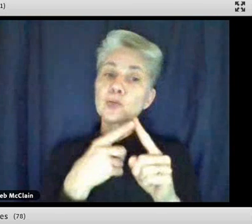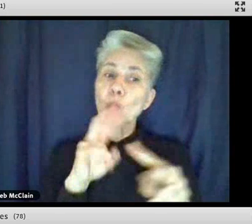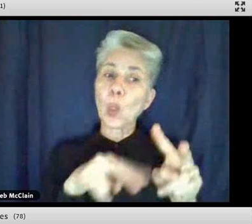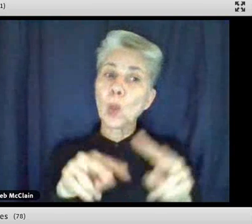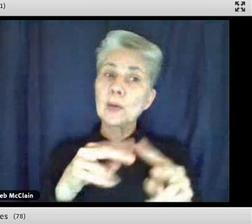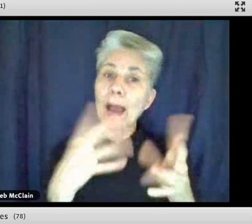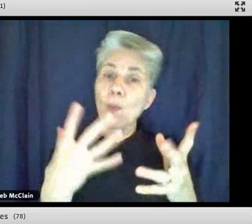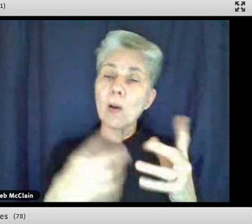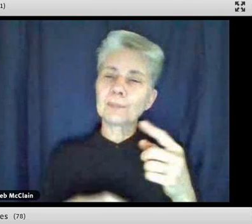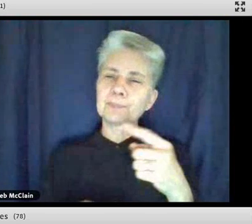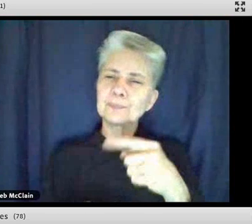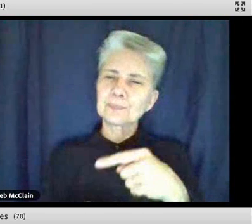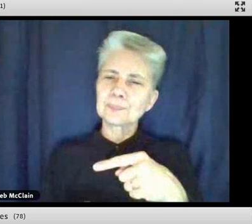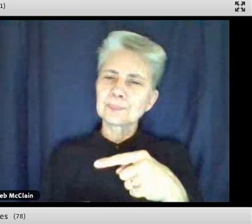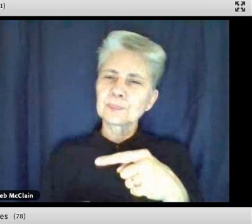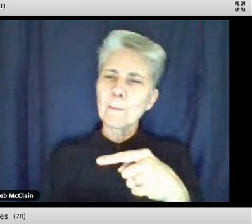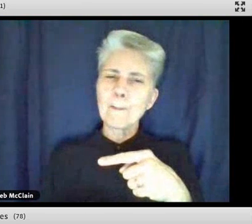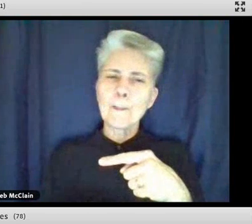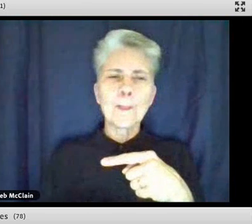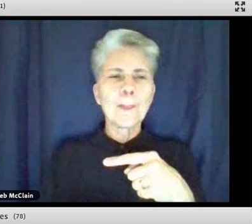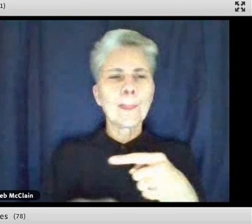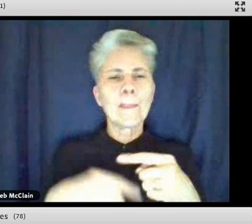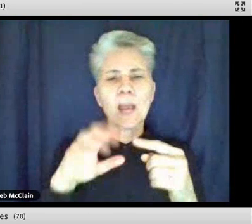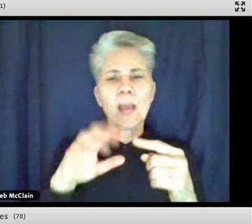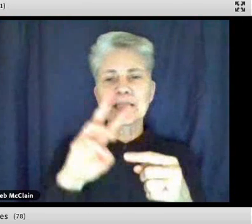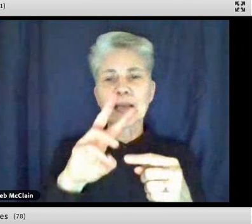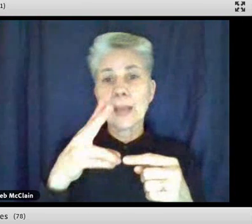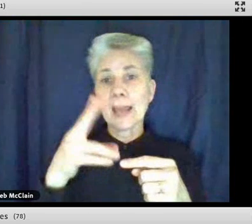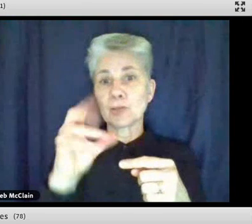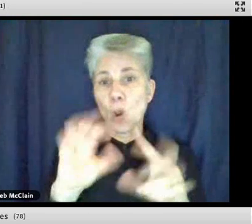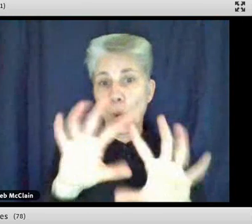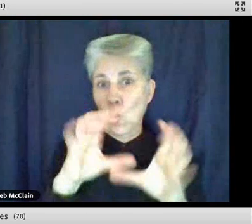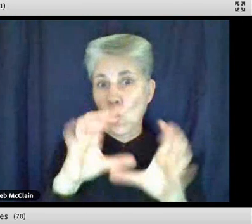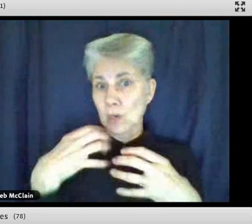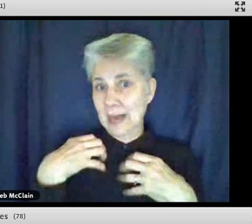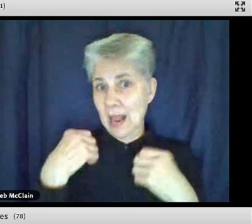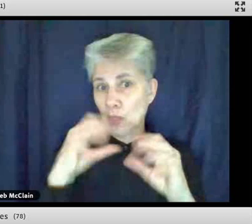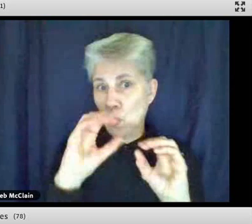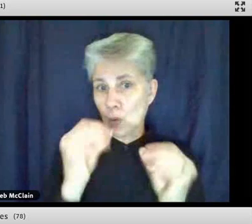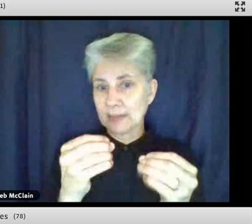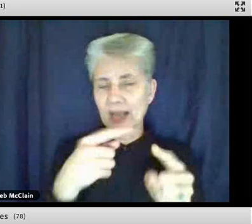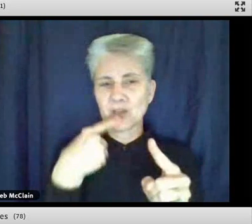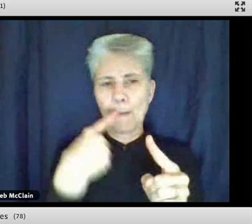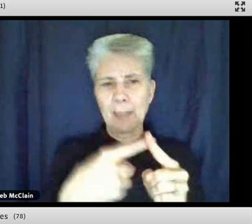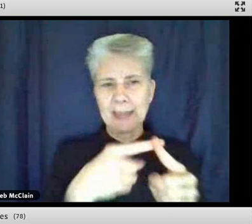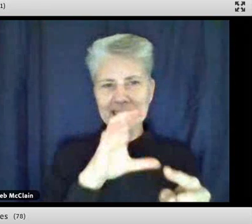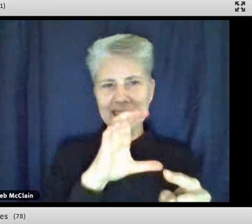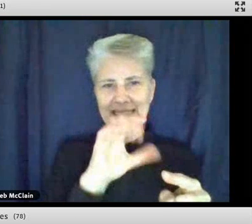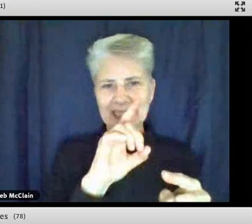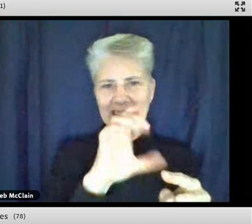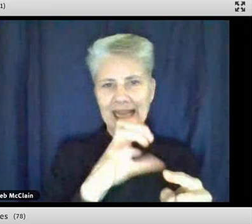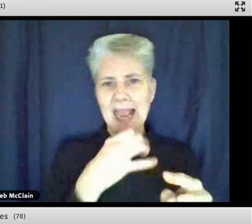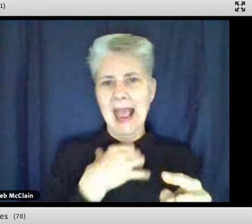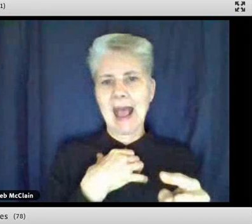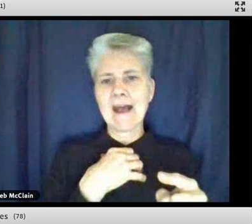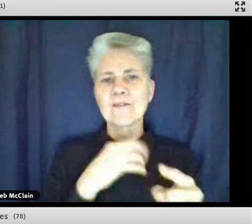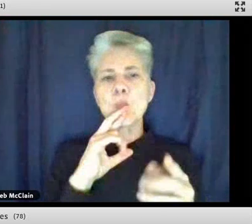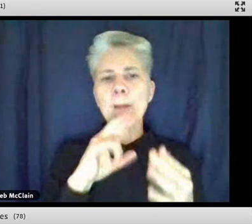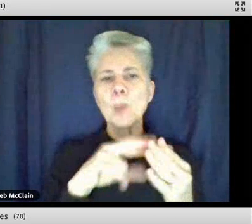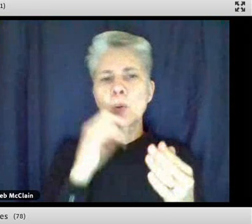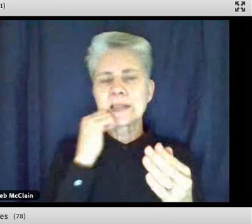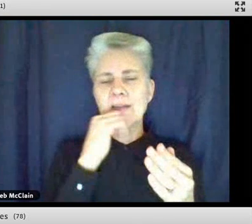Health Organization and the CDC both have situation reports every day. This looks like this is from the 29th of March,